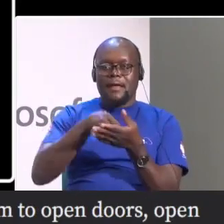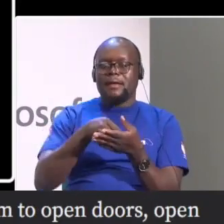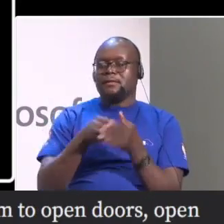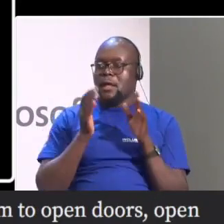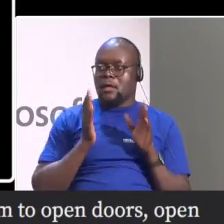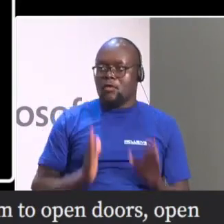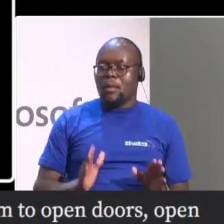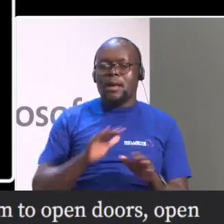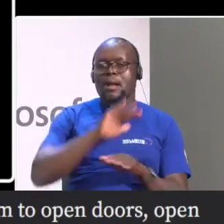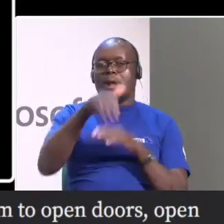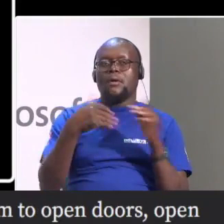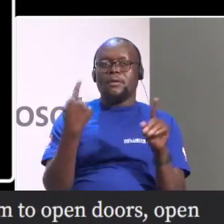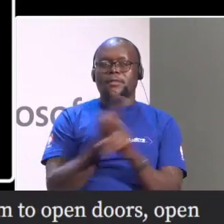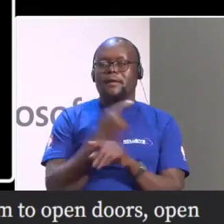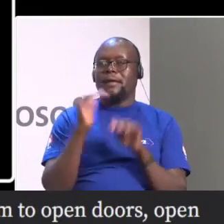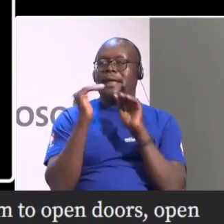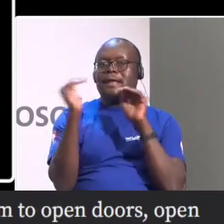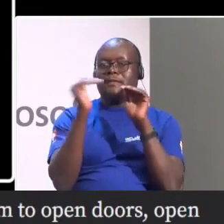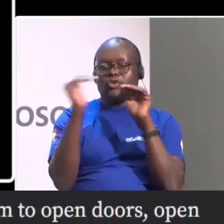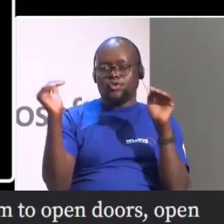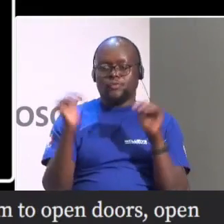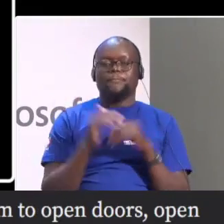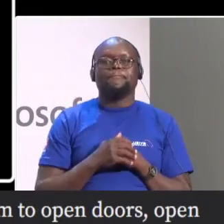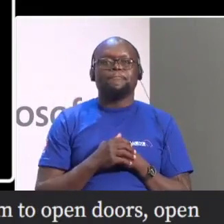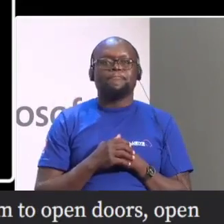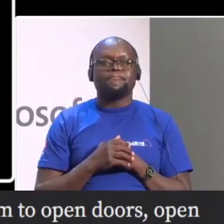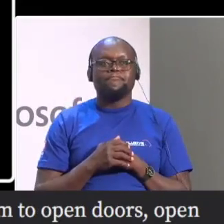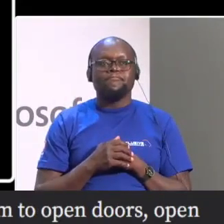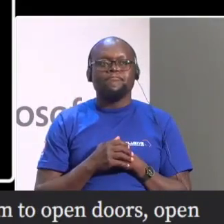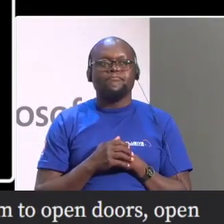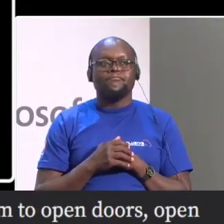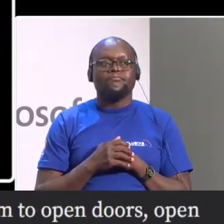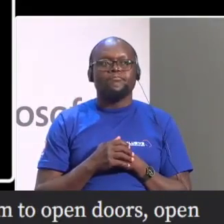procurement, in all the different divisions. In